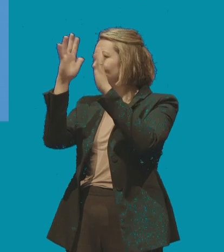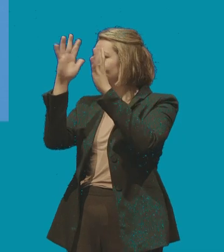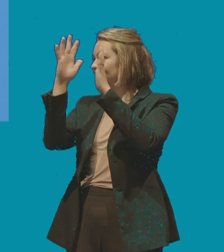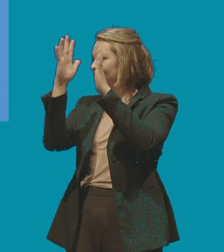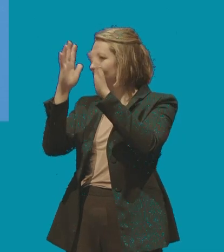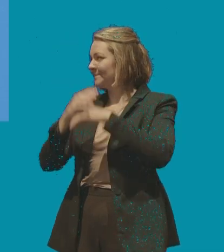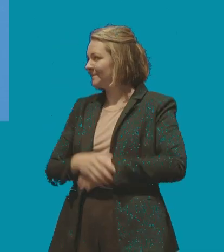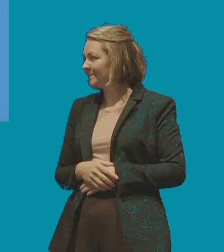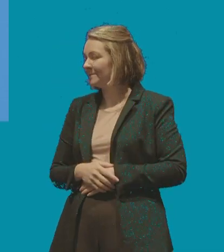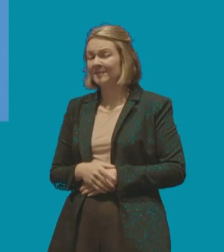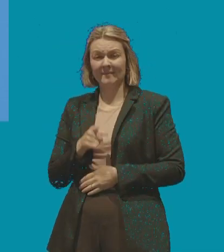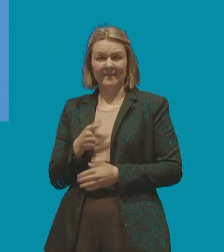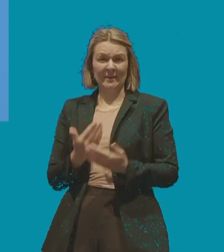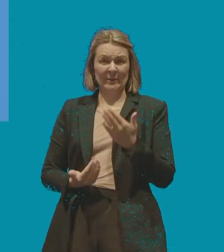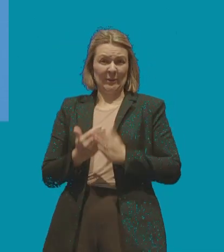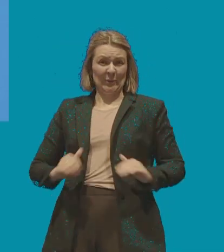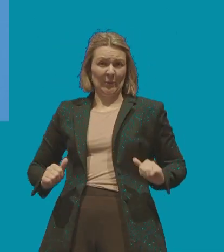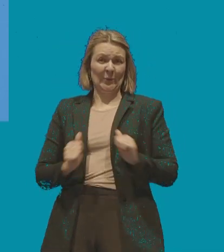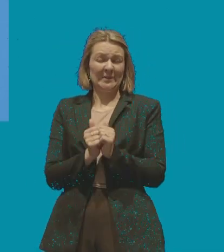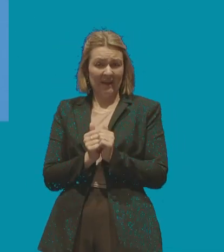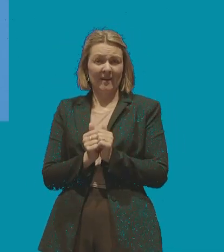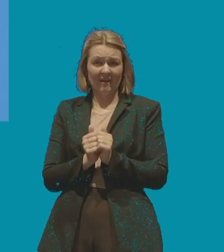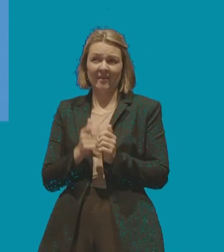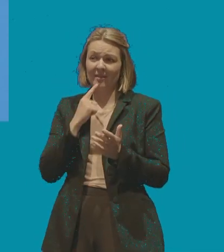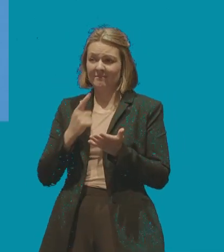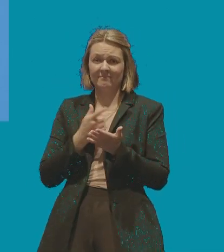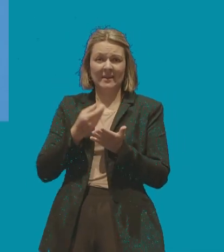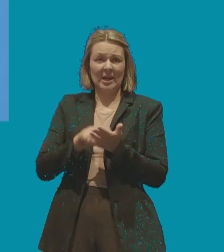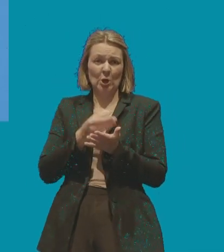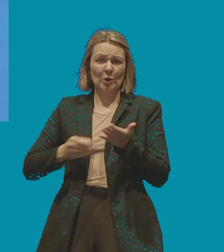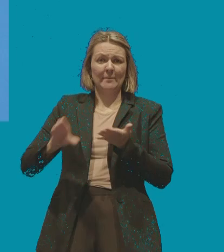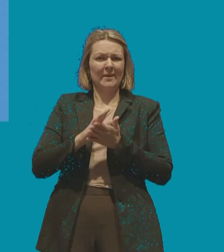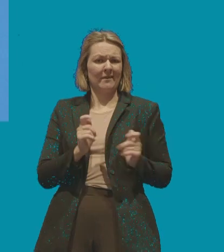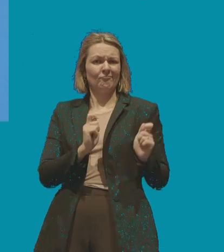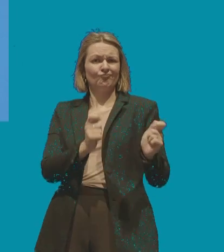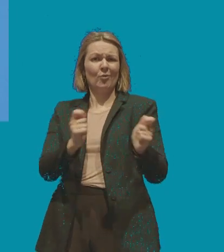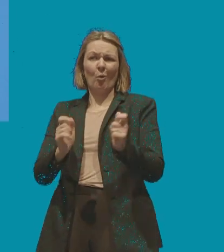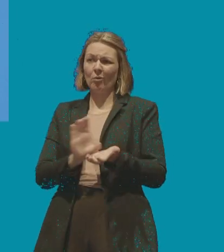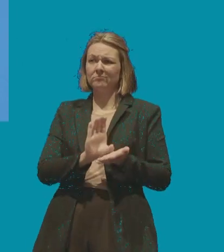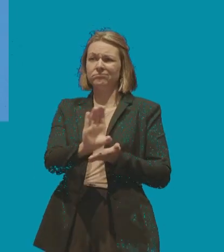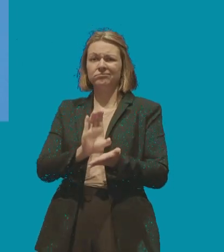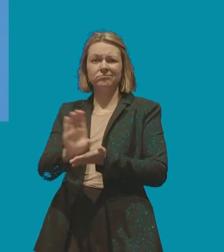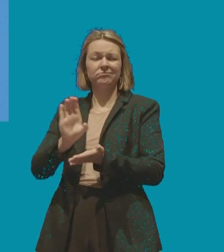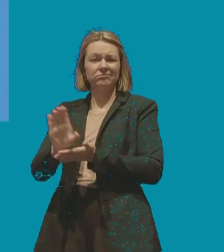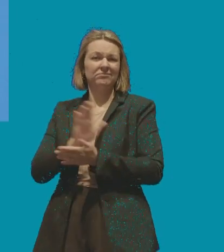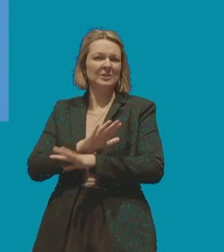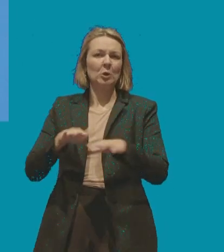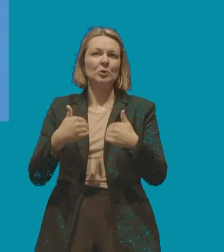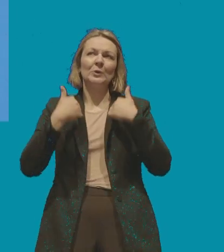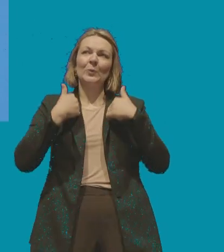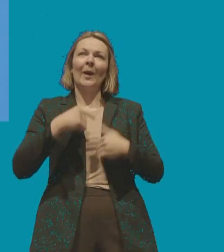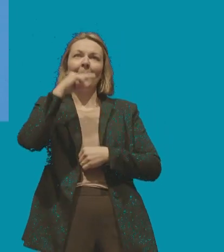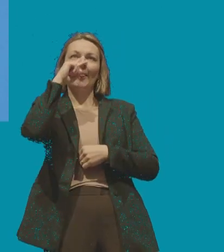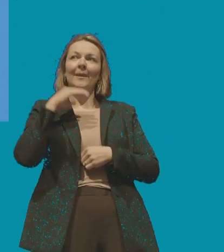And that New Deal accompanied by a broader package of change, an economy that actually rewards work rather than just wealth, where we use smart